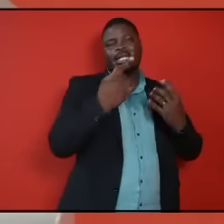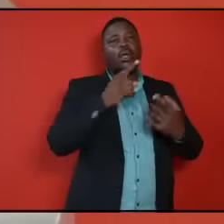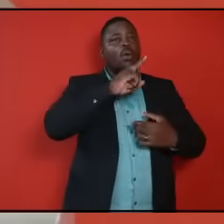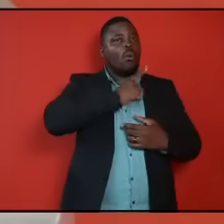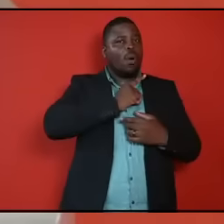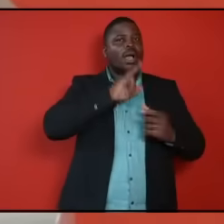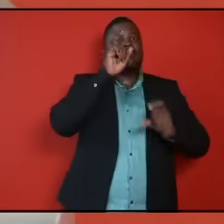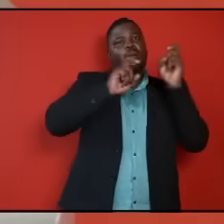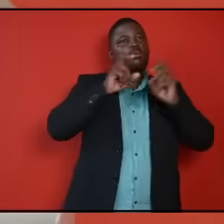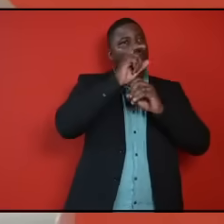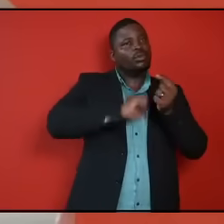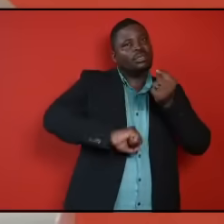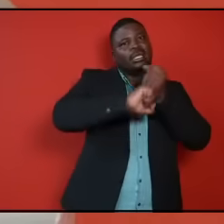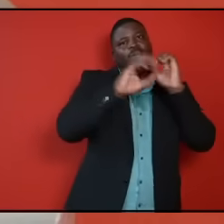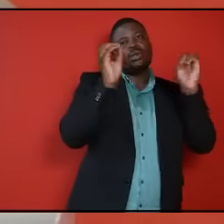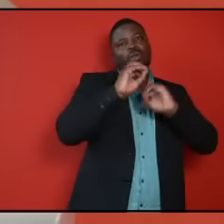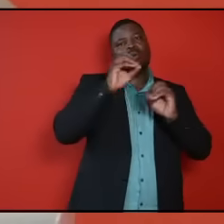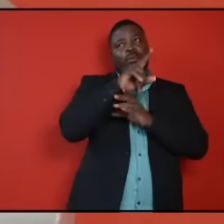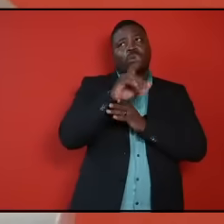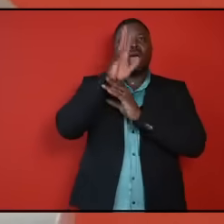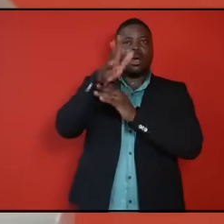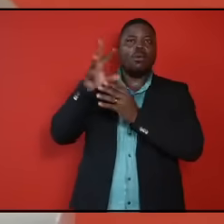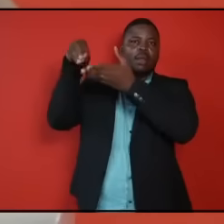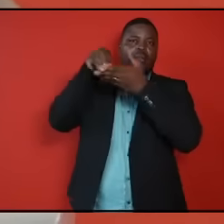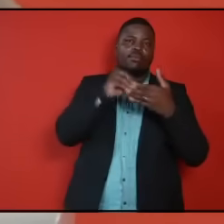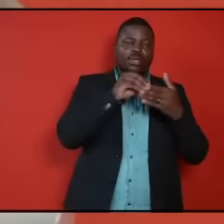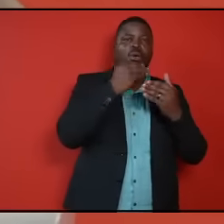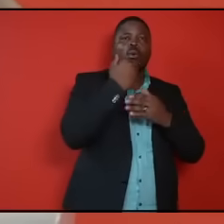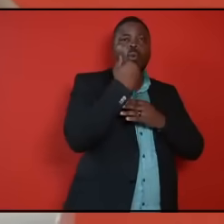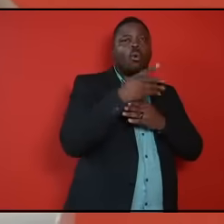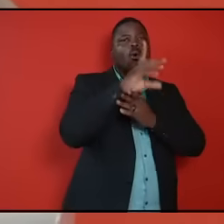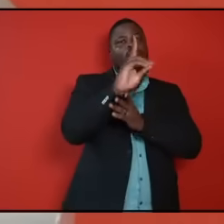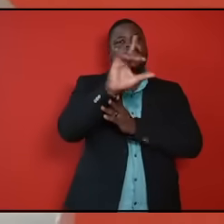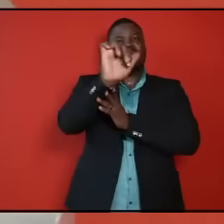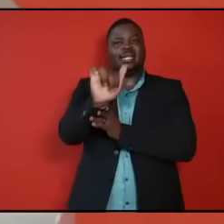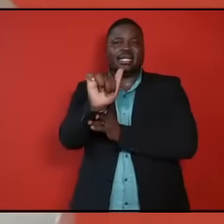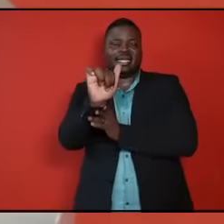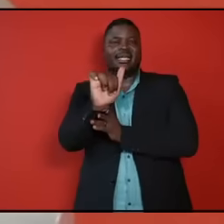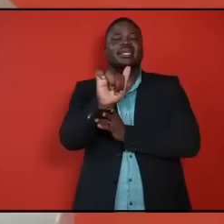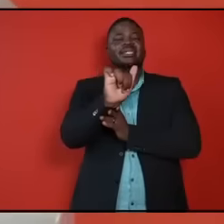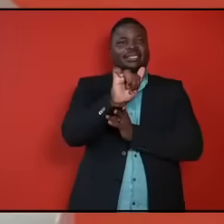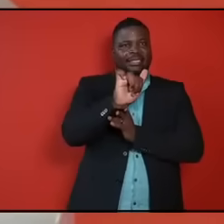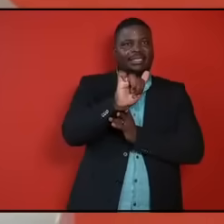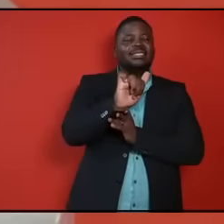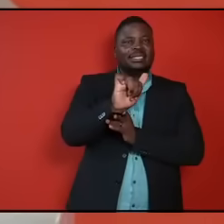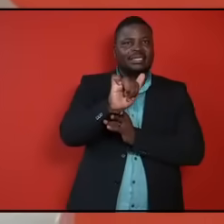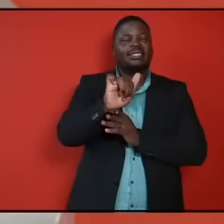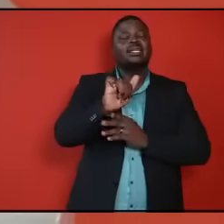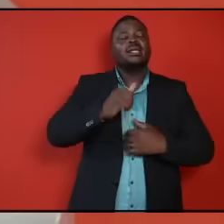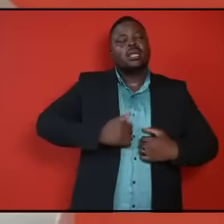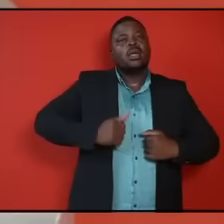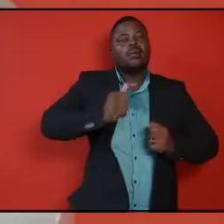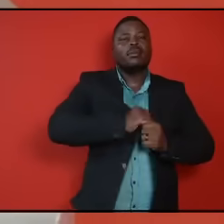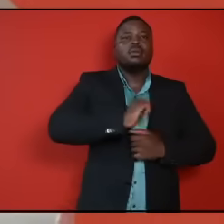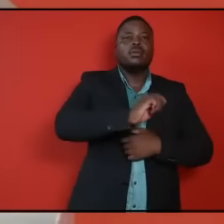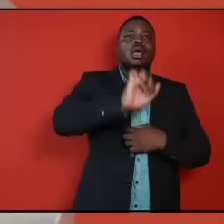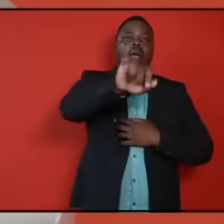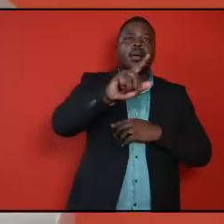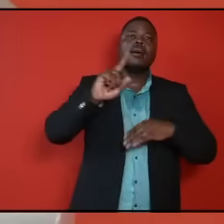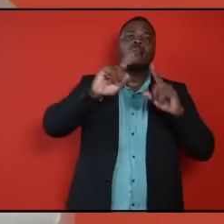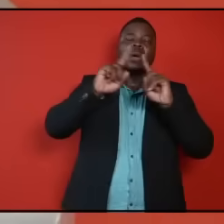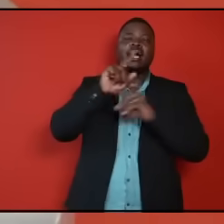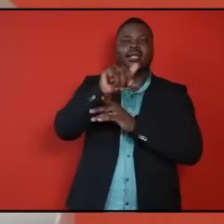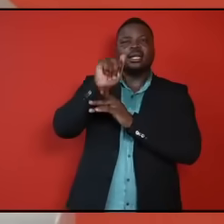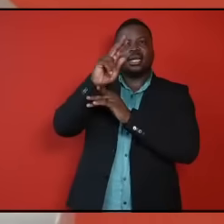to bring the DA. So he's using this to demonstrate and prove his point that by the ANC not bringing the